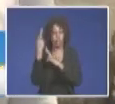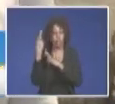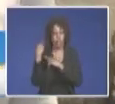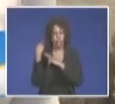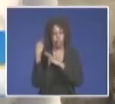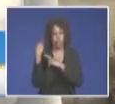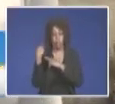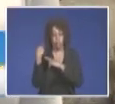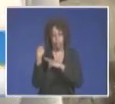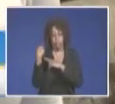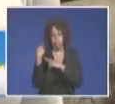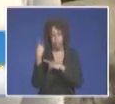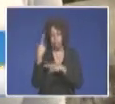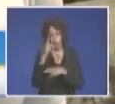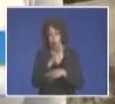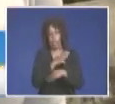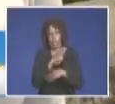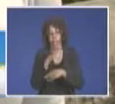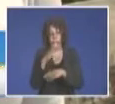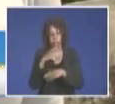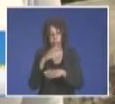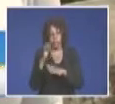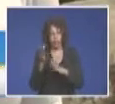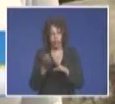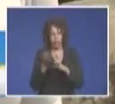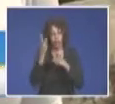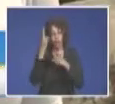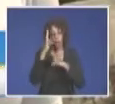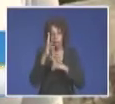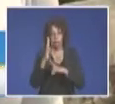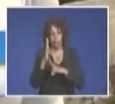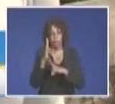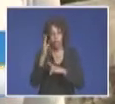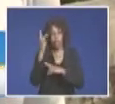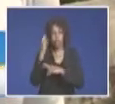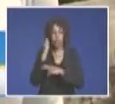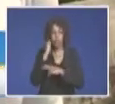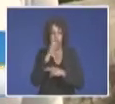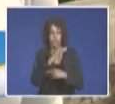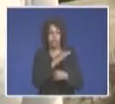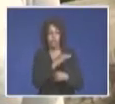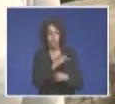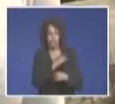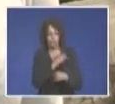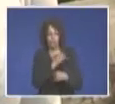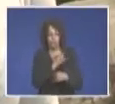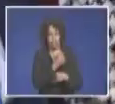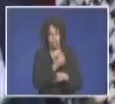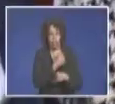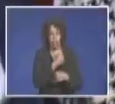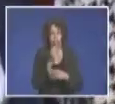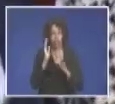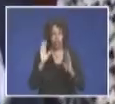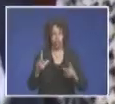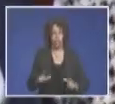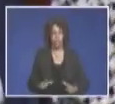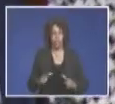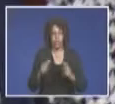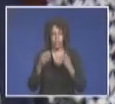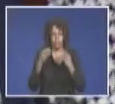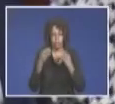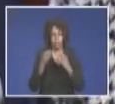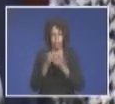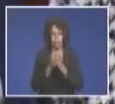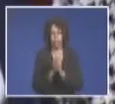weighty cabinet portfolios, the life of the Honorable Theresa Moxey-Ingraham was one well-lived. Prime Minister Dr.